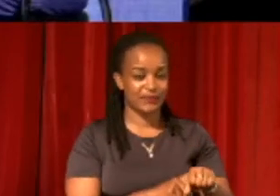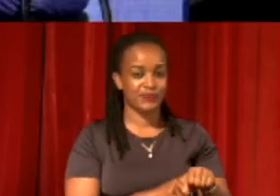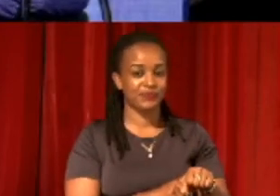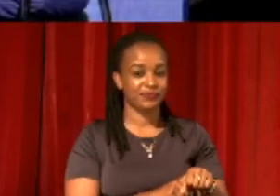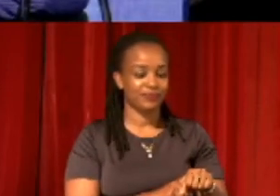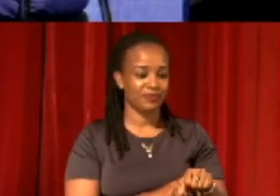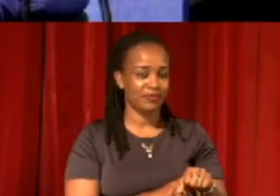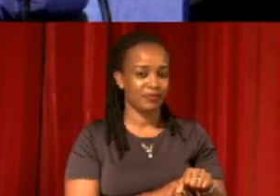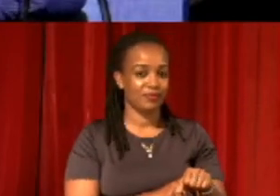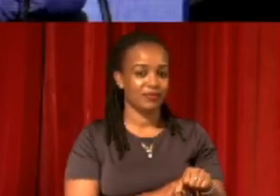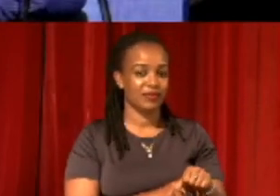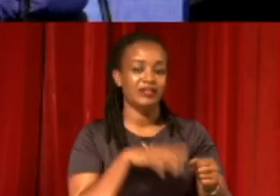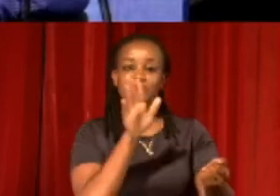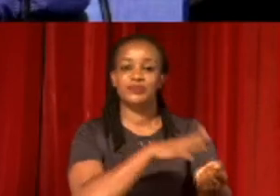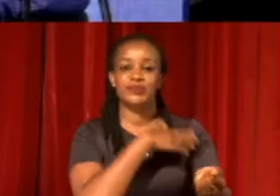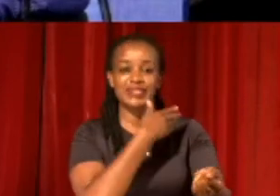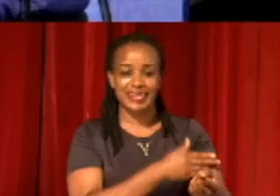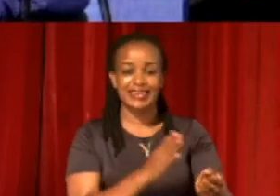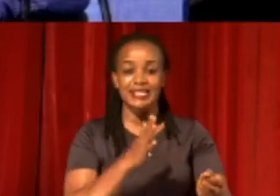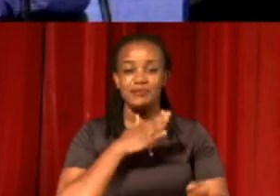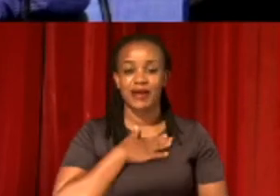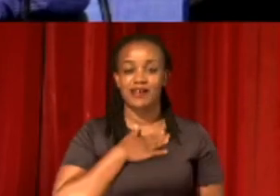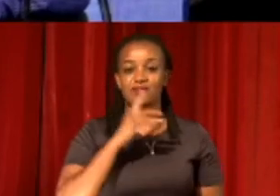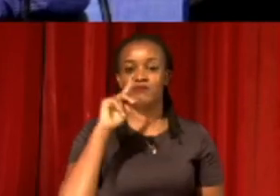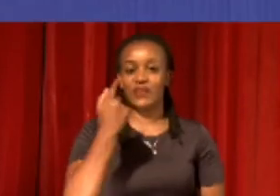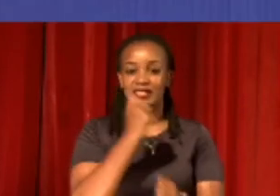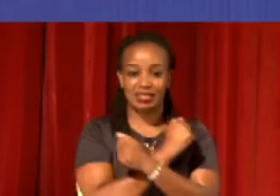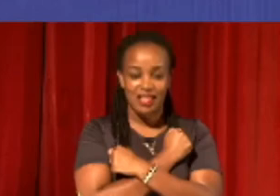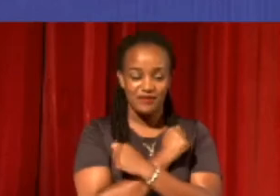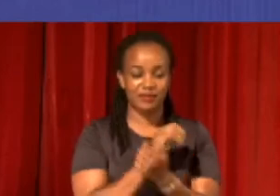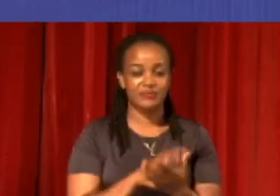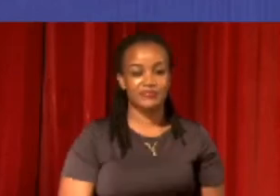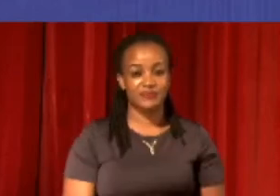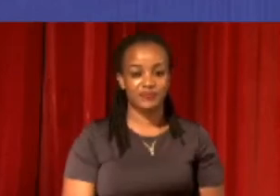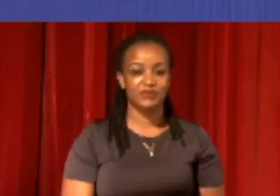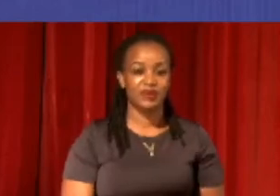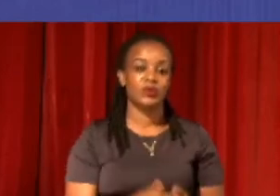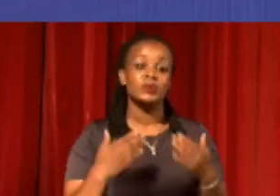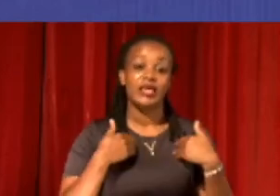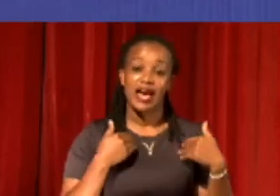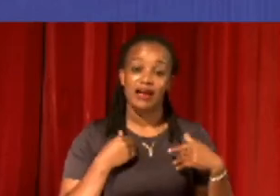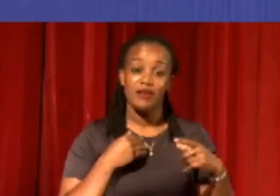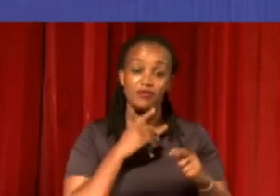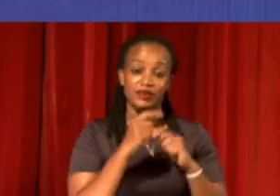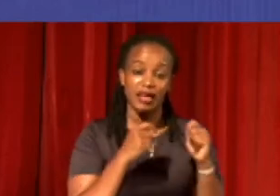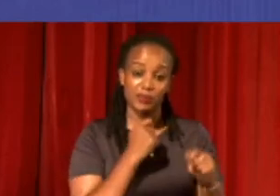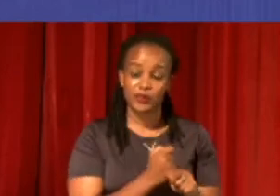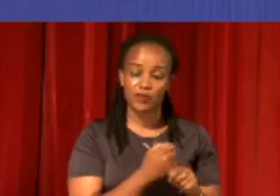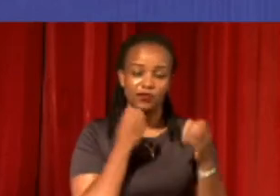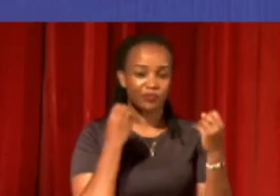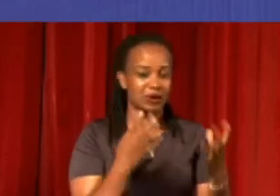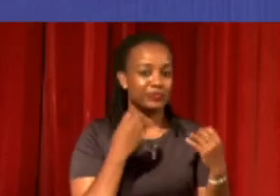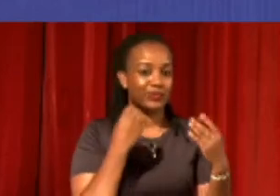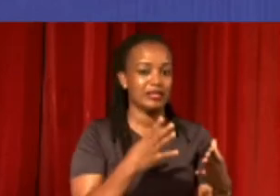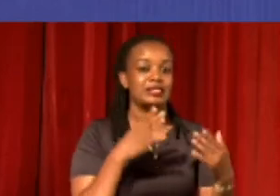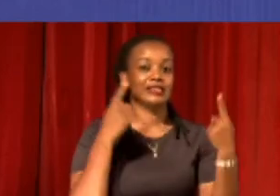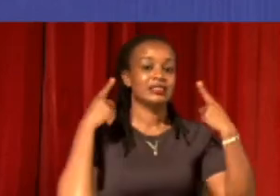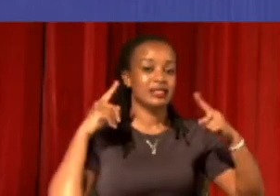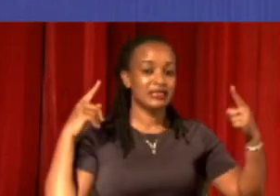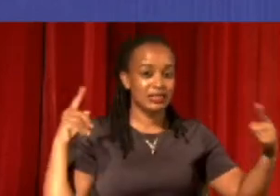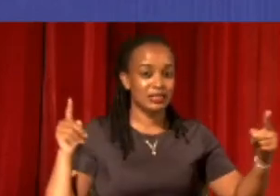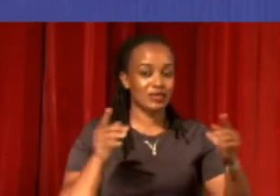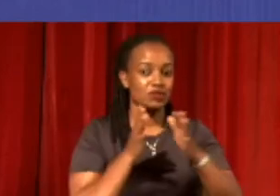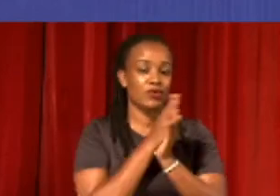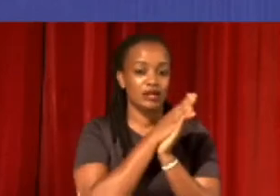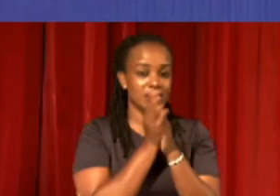time. Music is my first love, so I do have time. Yeah, so we have a couple of success stories. Okay. And I can align them to some of the mandates that